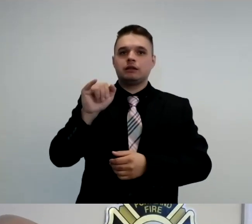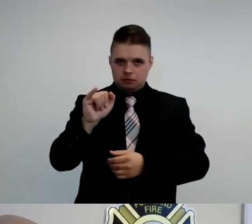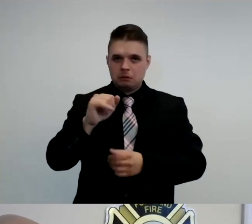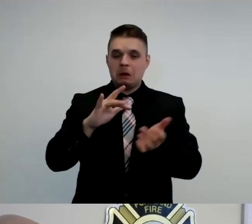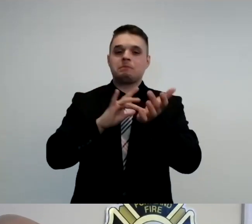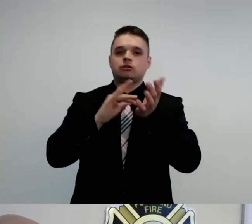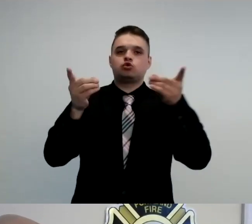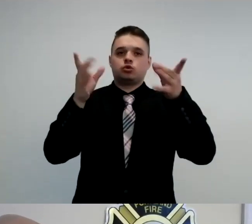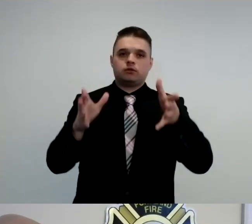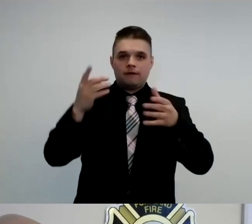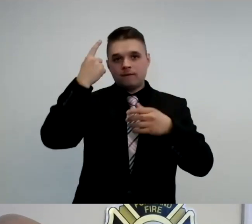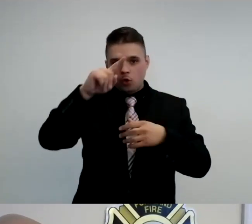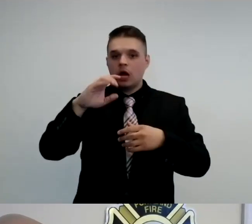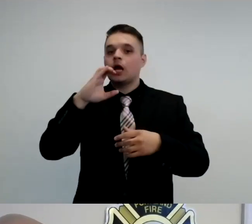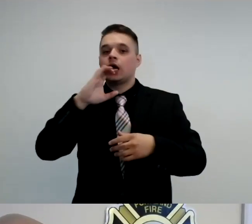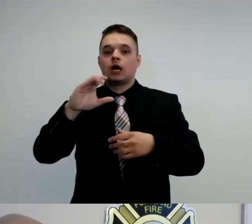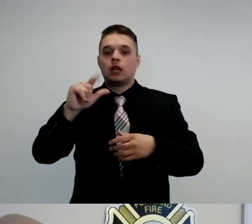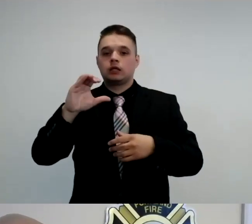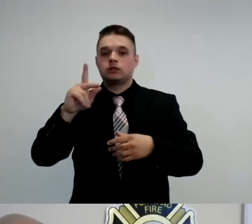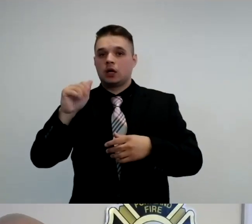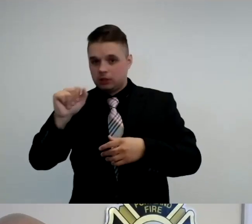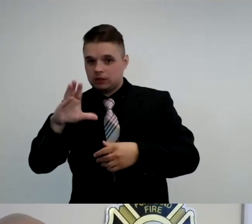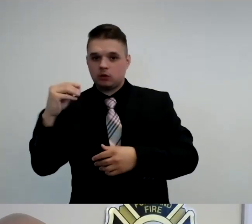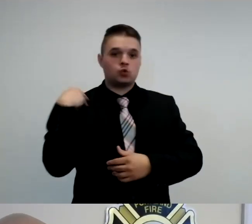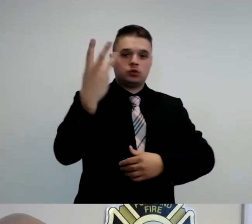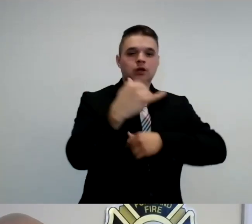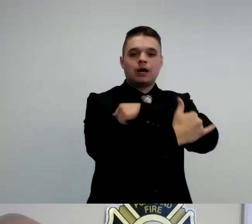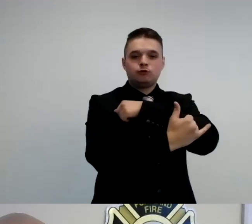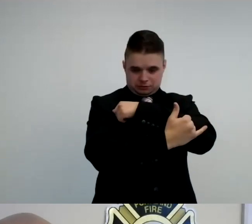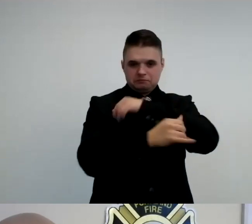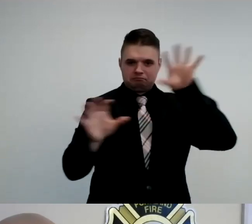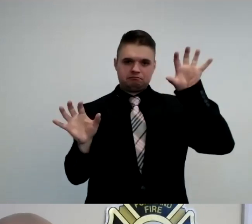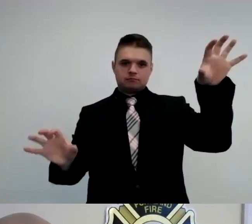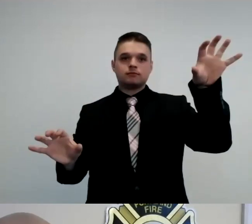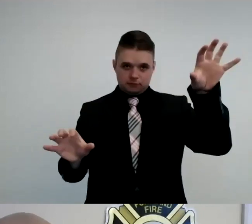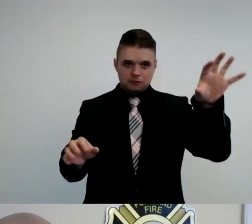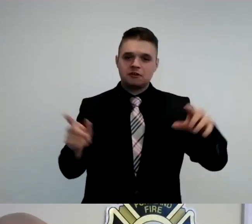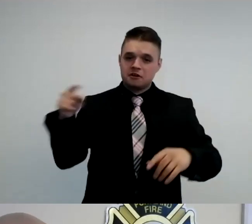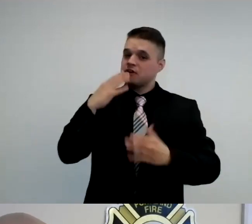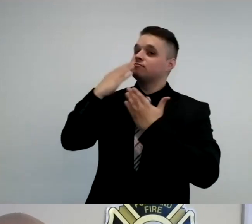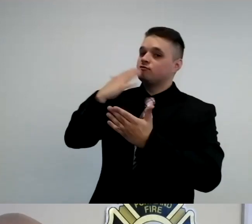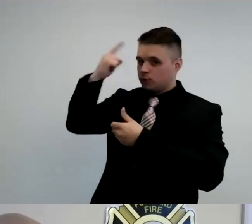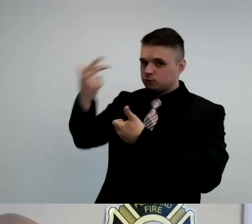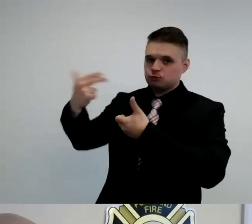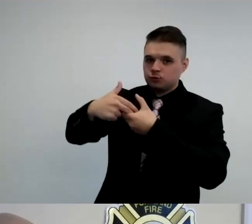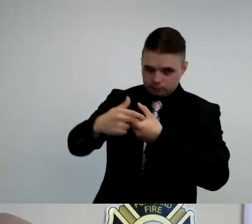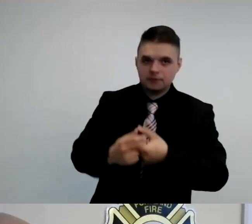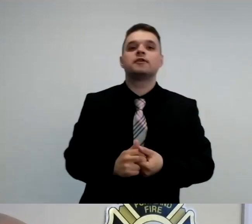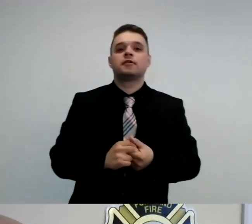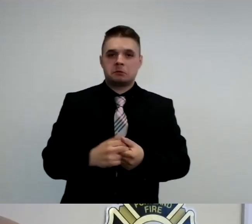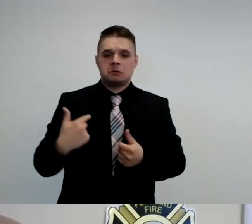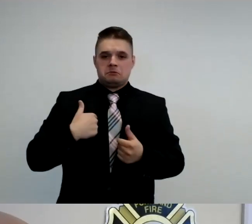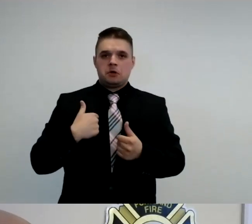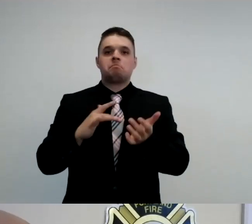Thanks, Rich. Thanks for having me. As medical director for EMS medical director